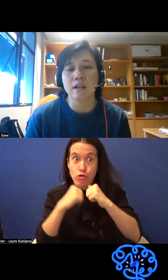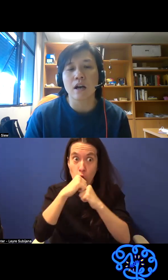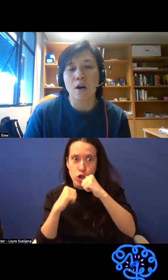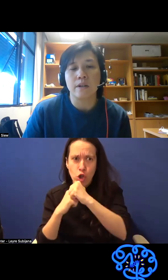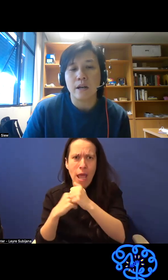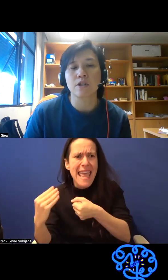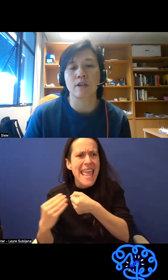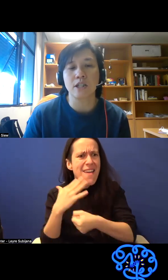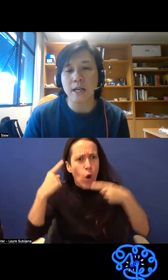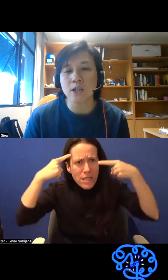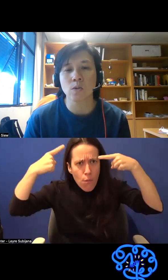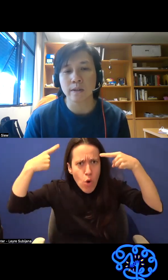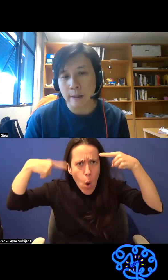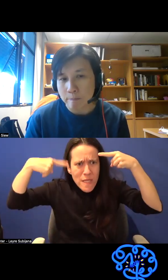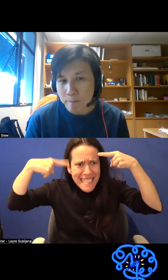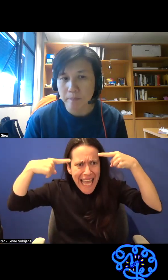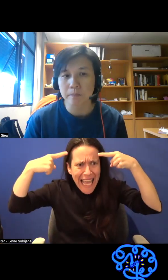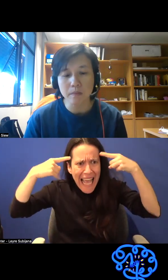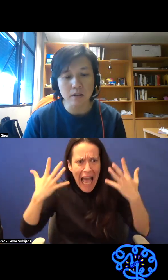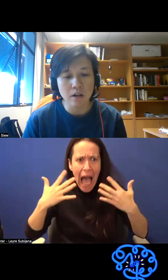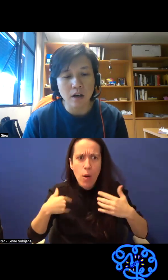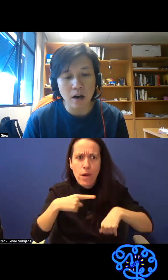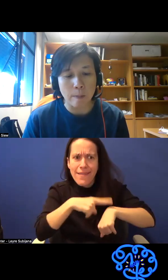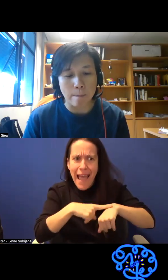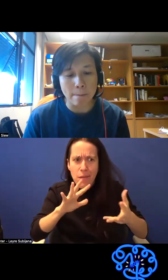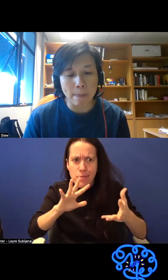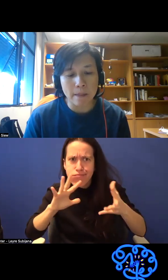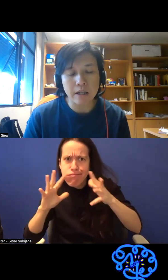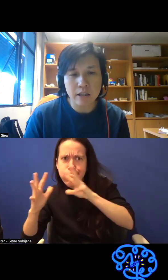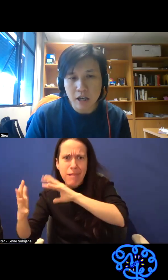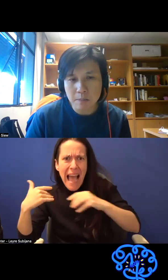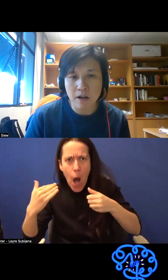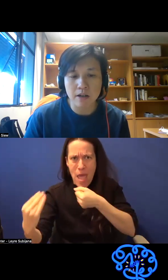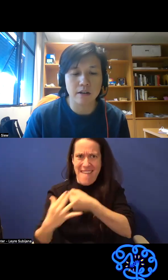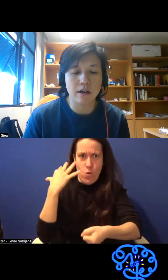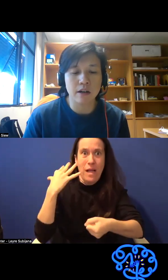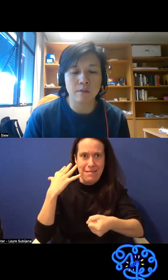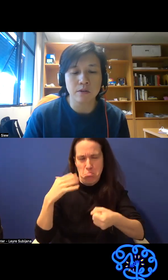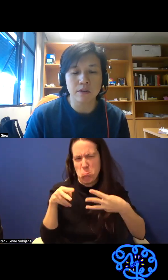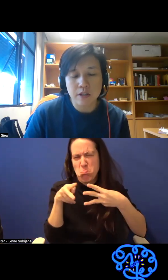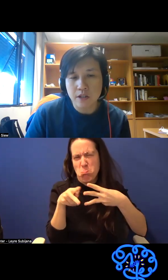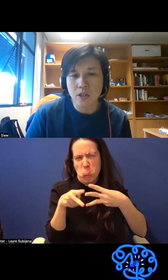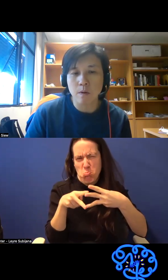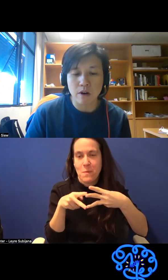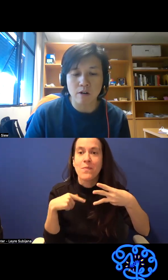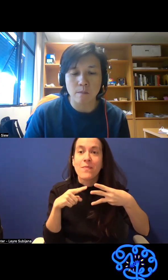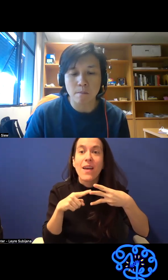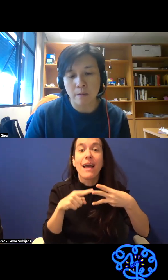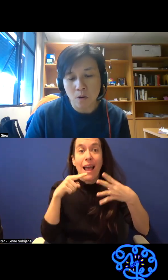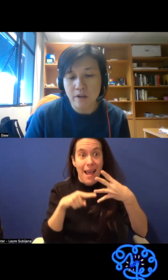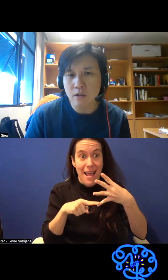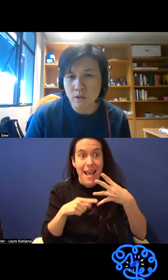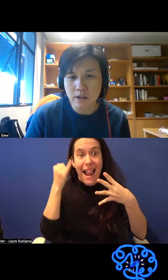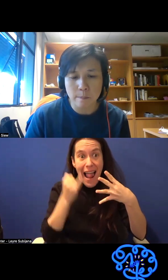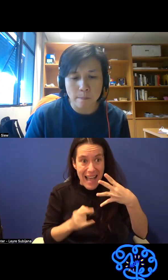study how the network structure changes over time. Um, and in the last part, I will discuss some of my